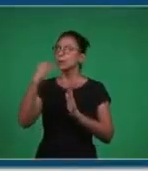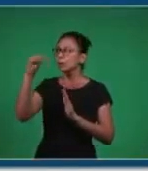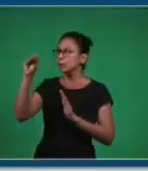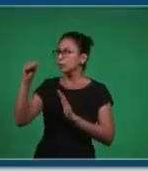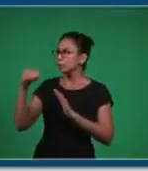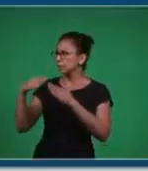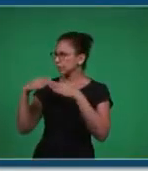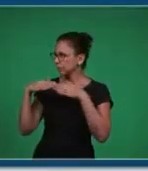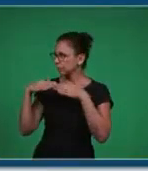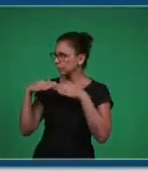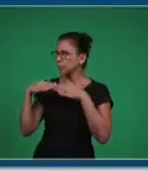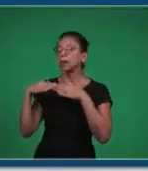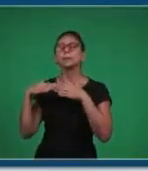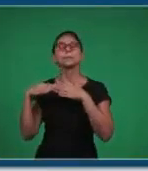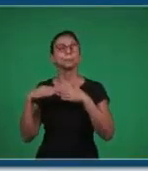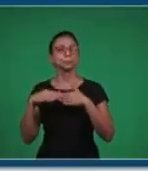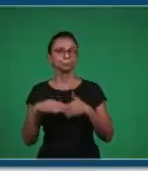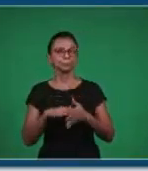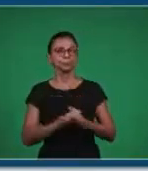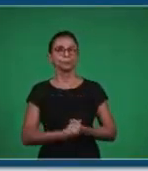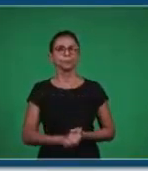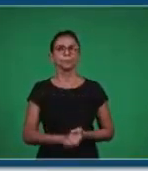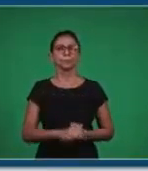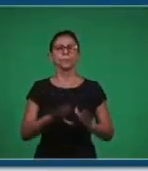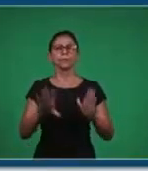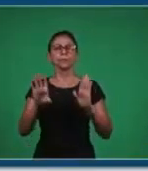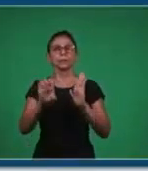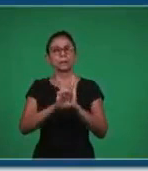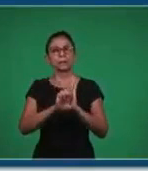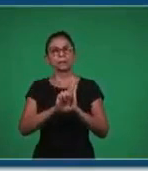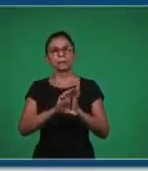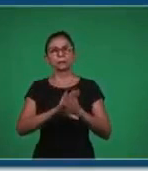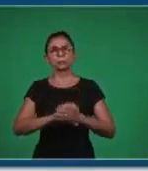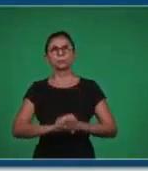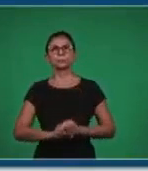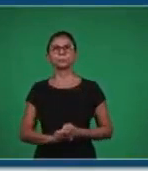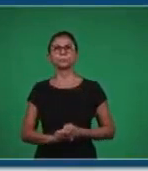please put in the projection. Exodus,